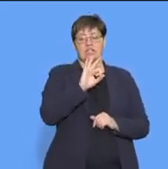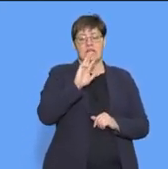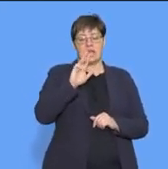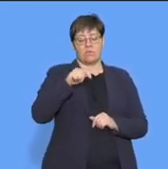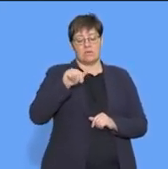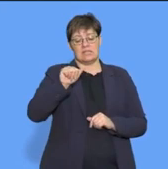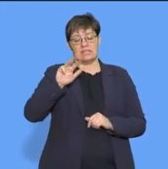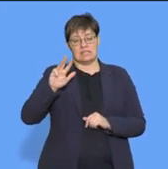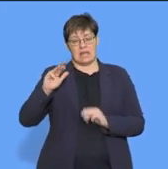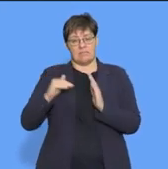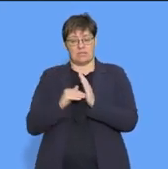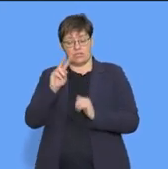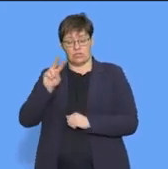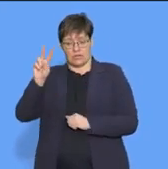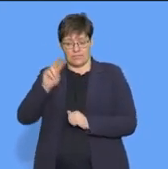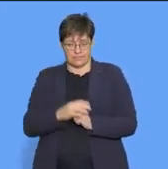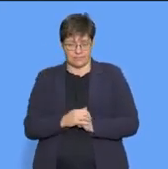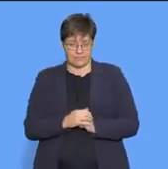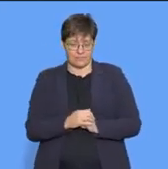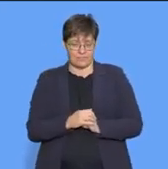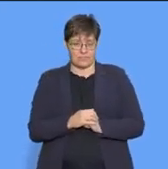answer for the area. So the area is